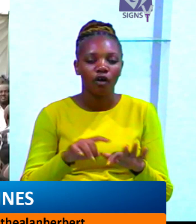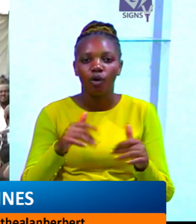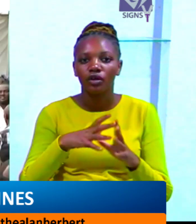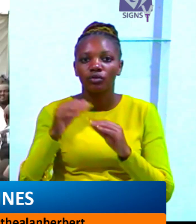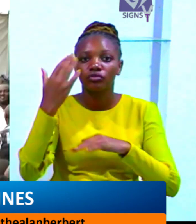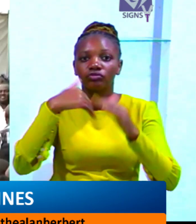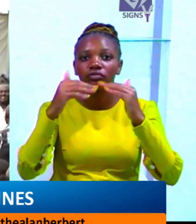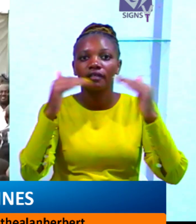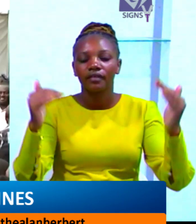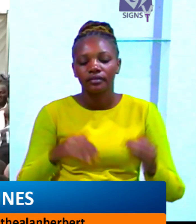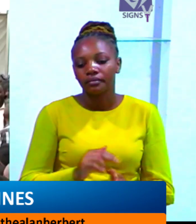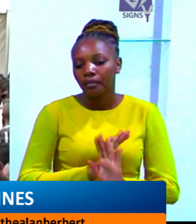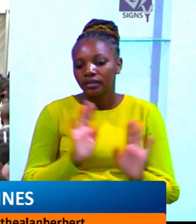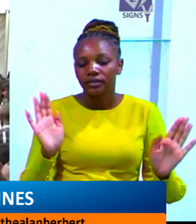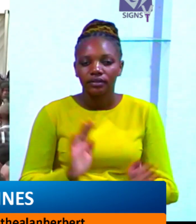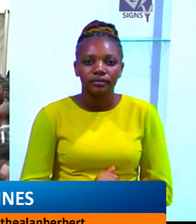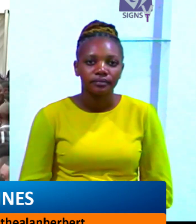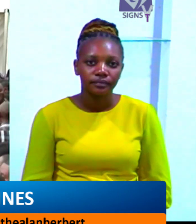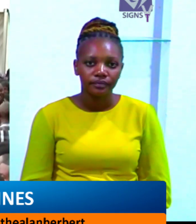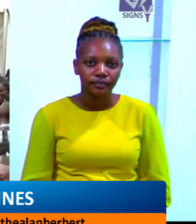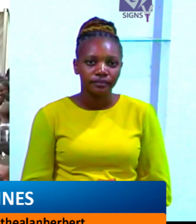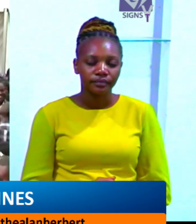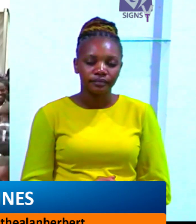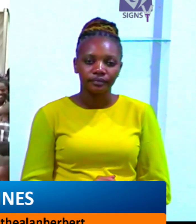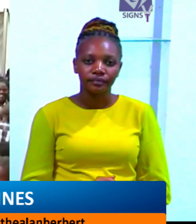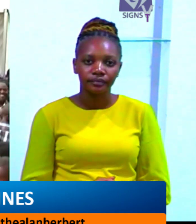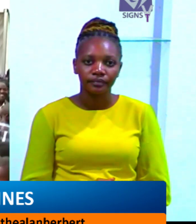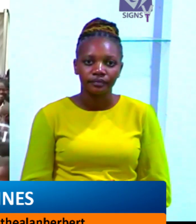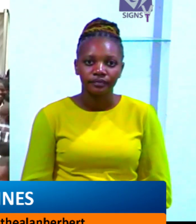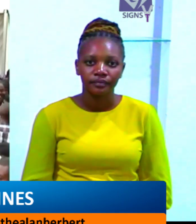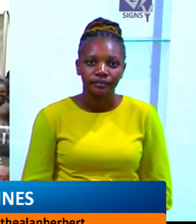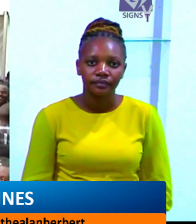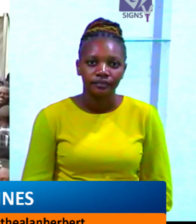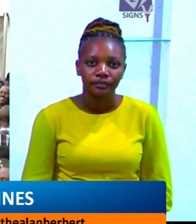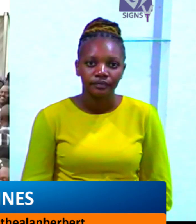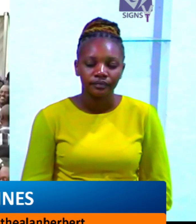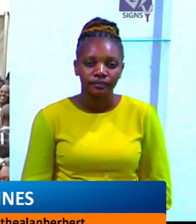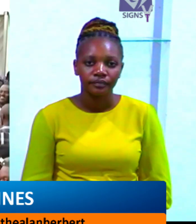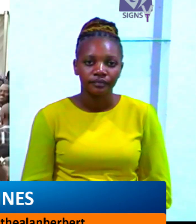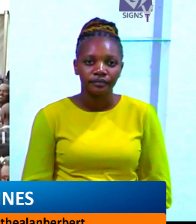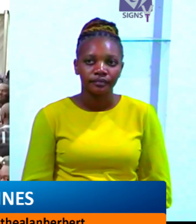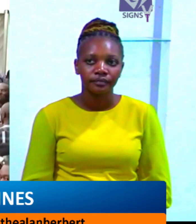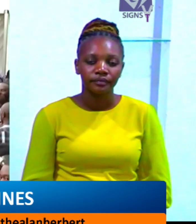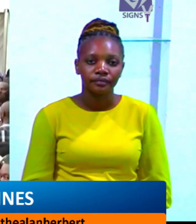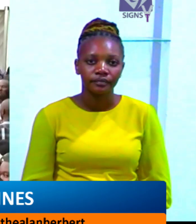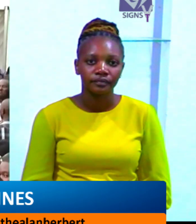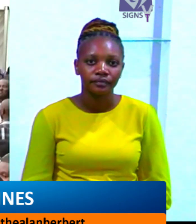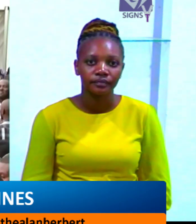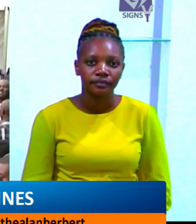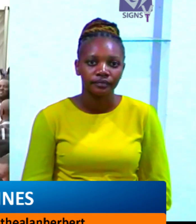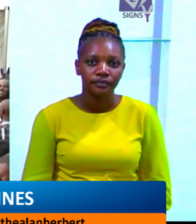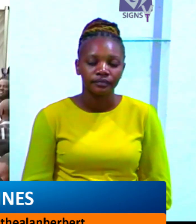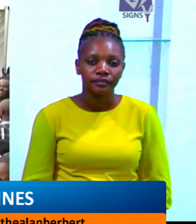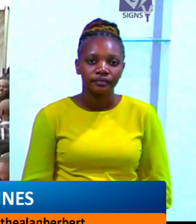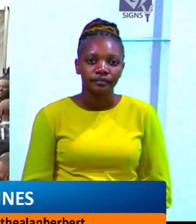ingine. Sijui kama naelewana. Mnataka mtu akuja aibe pesa yetu hapa? Mimi nalete pesa